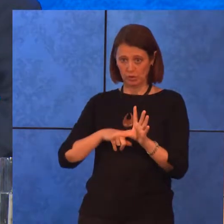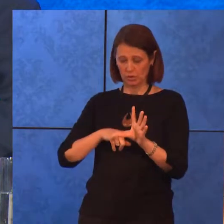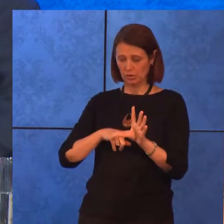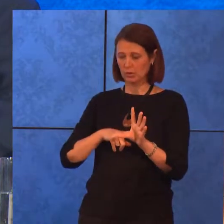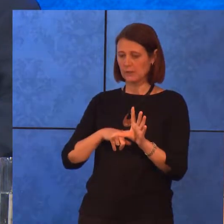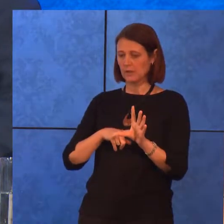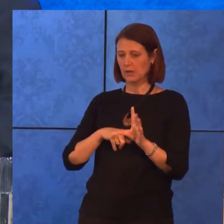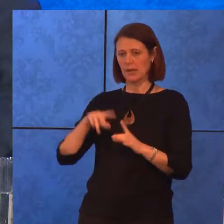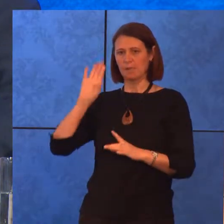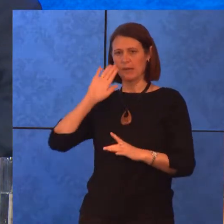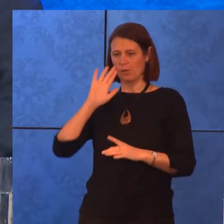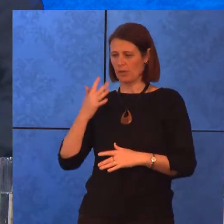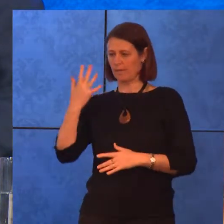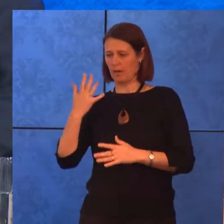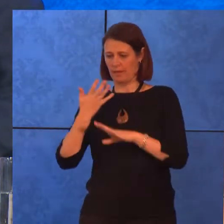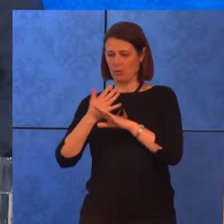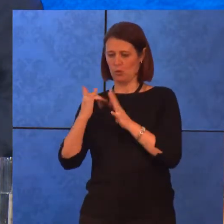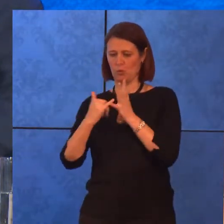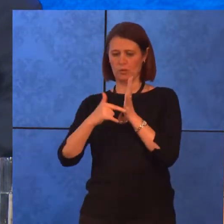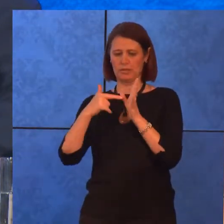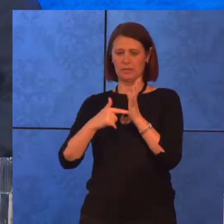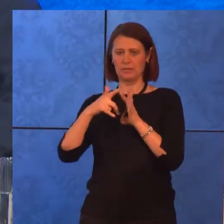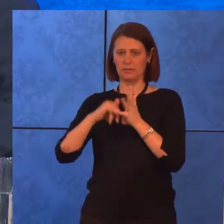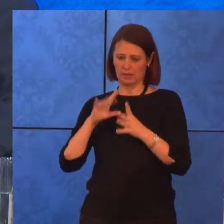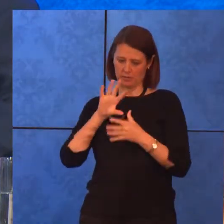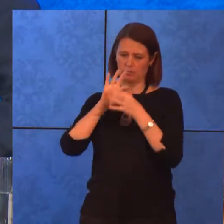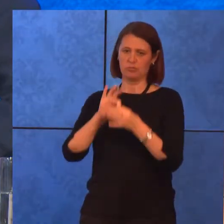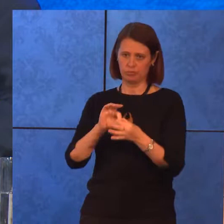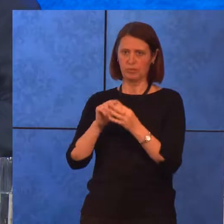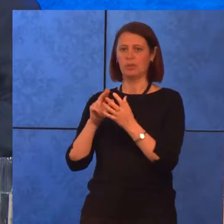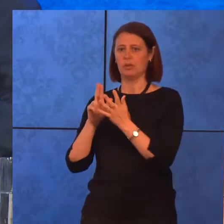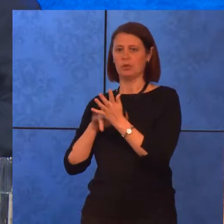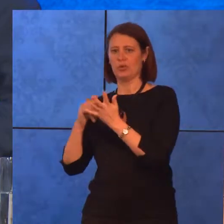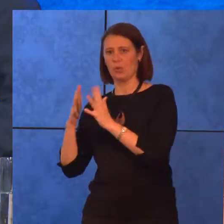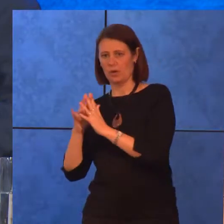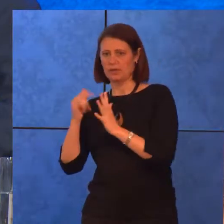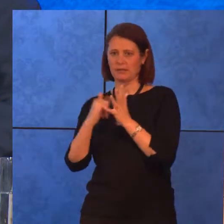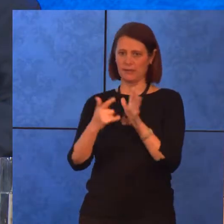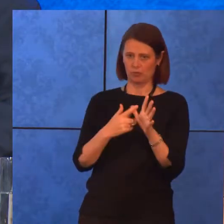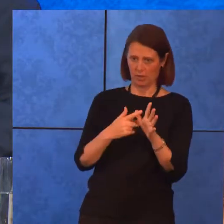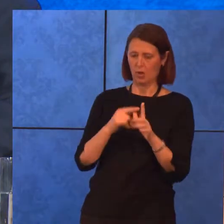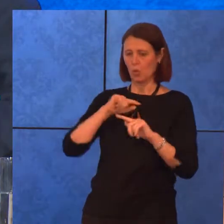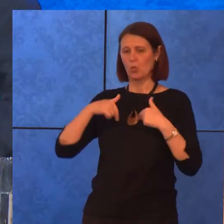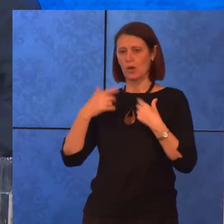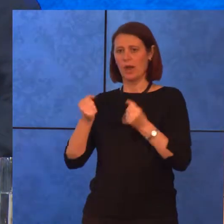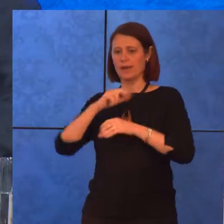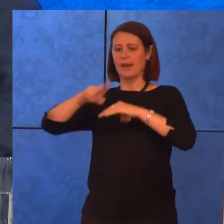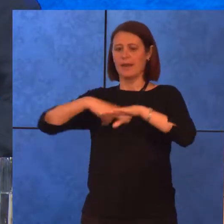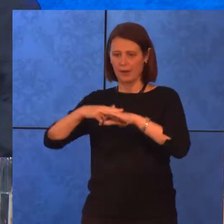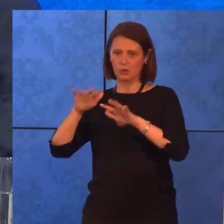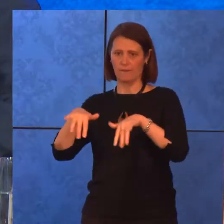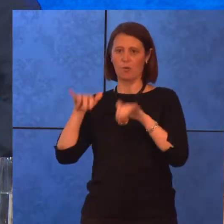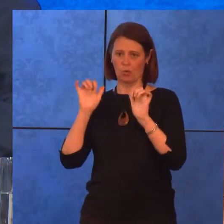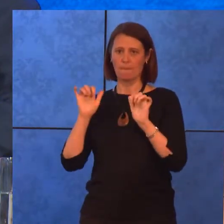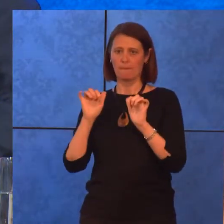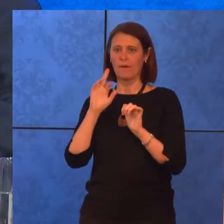the 5 new states joined New South Wales and South Australia, we held a national forum